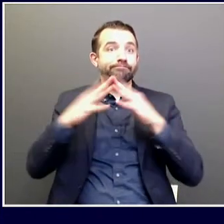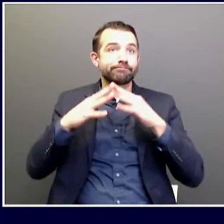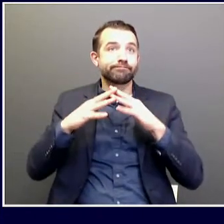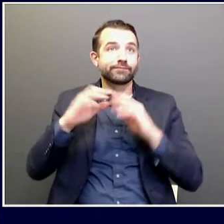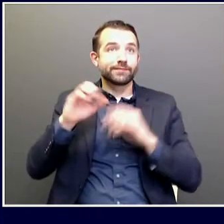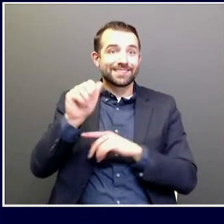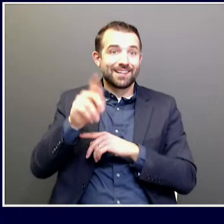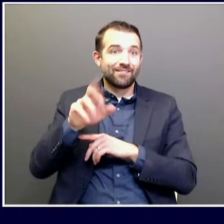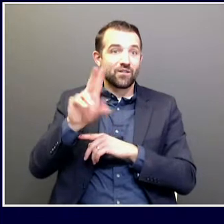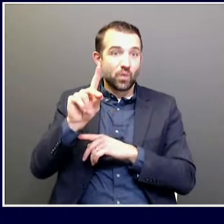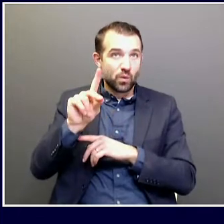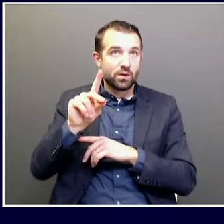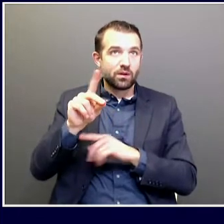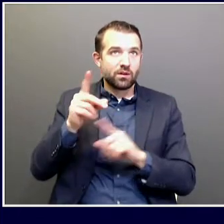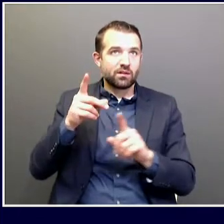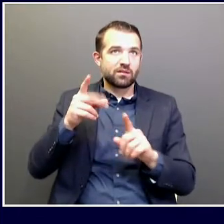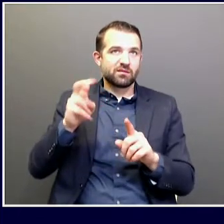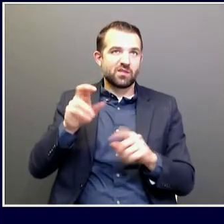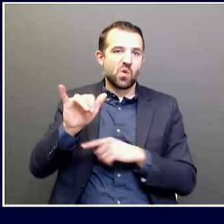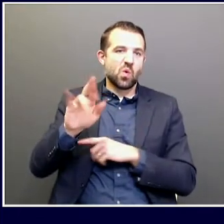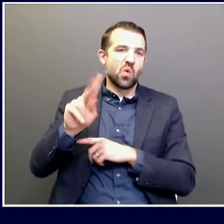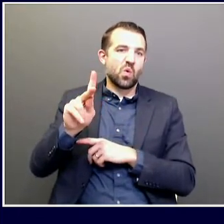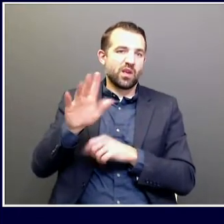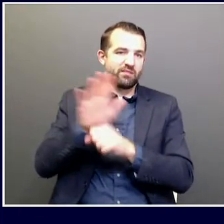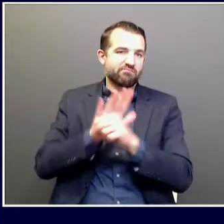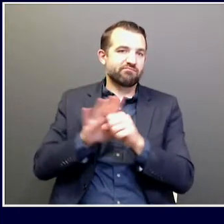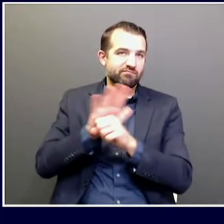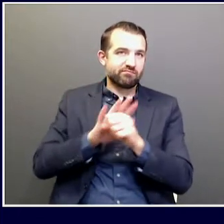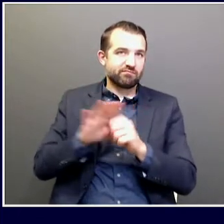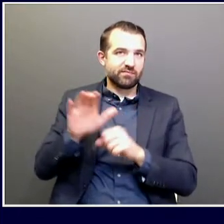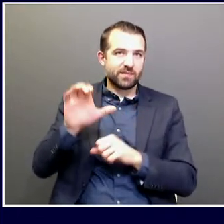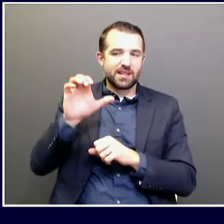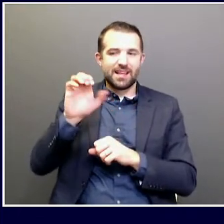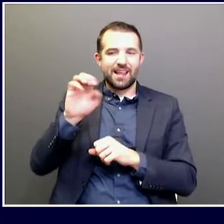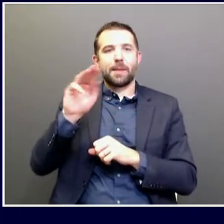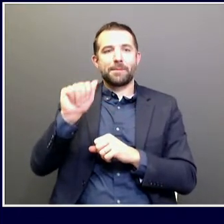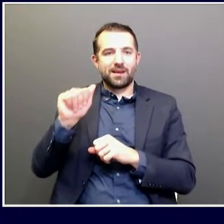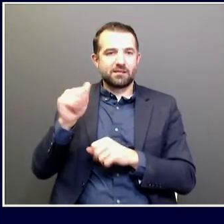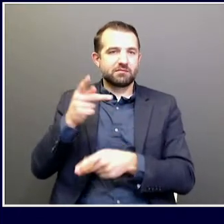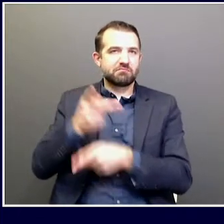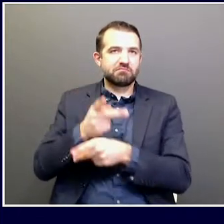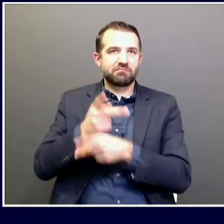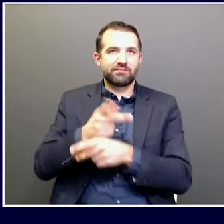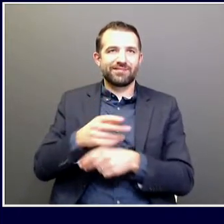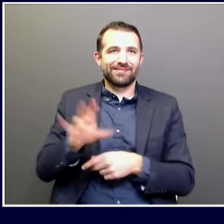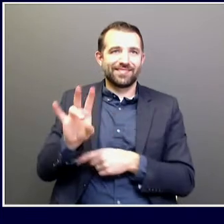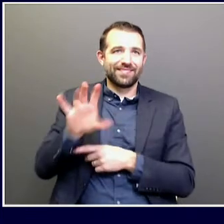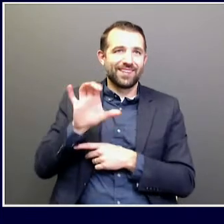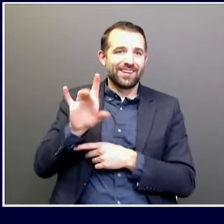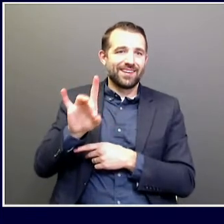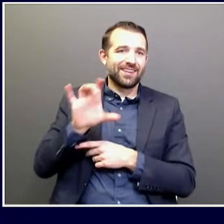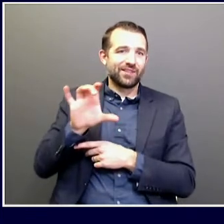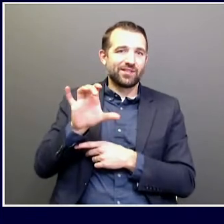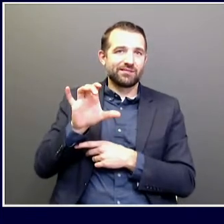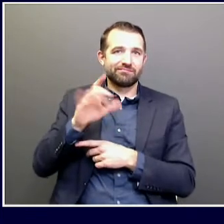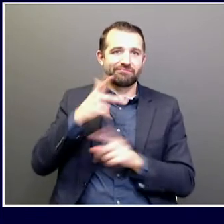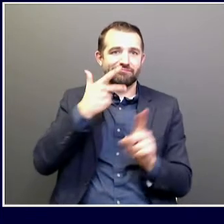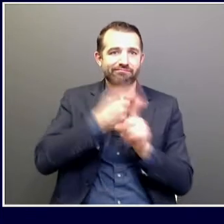by York County EMA is continuing to do 6 or 7, 800 shots per session.